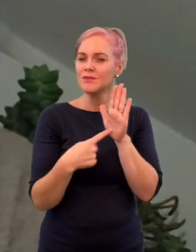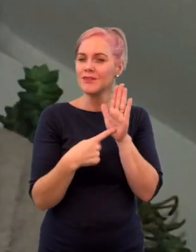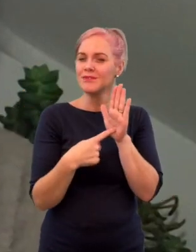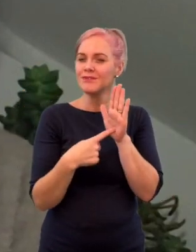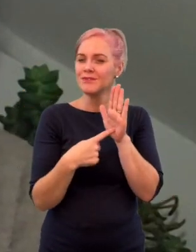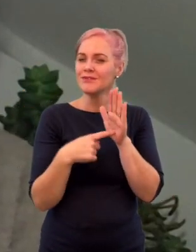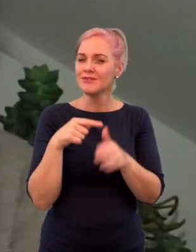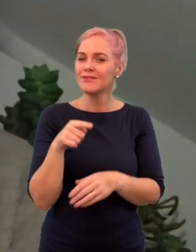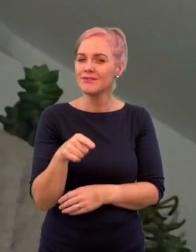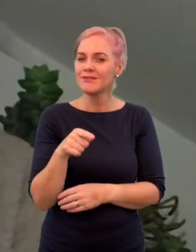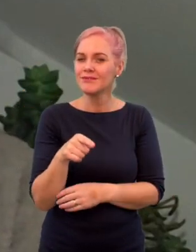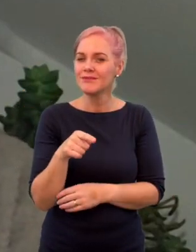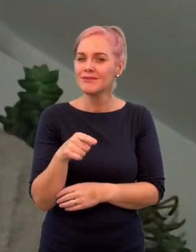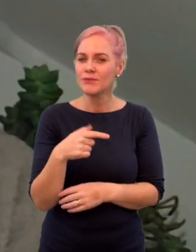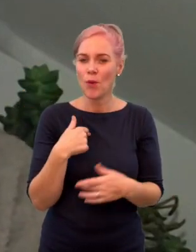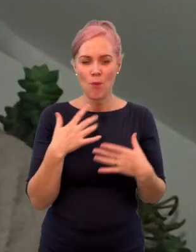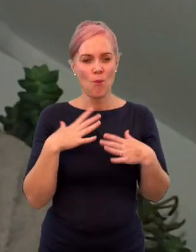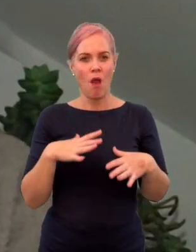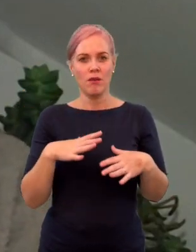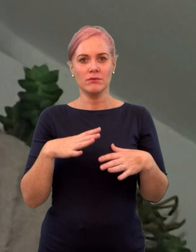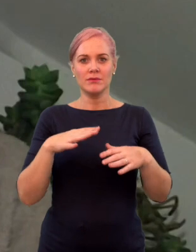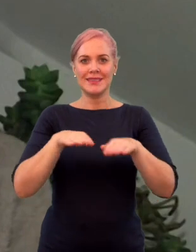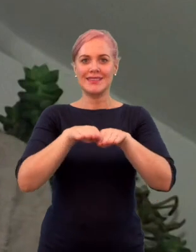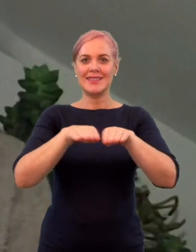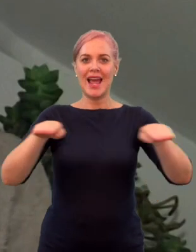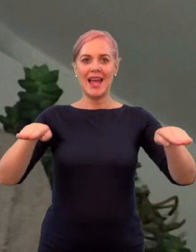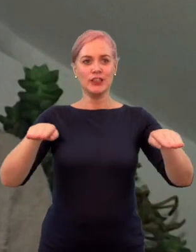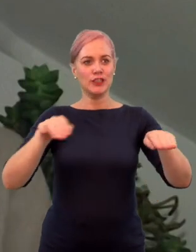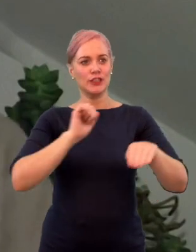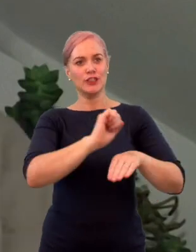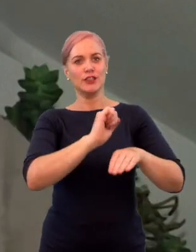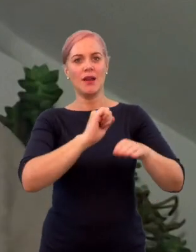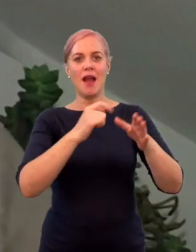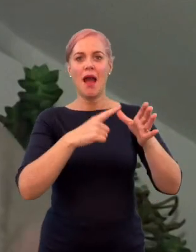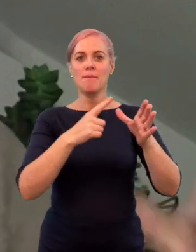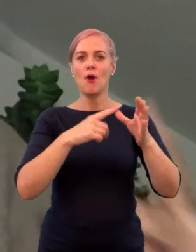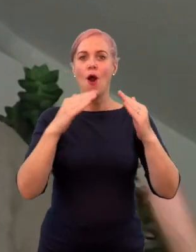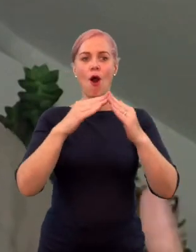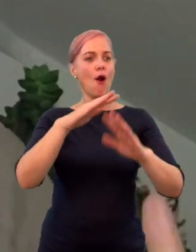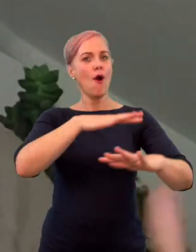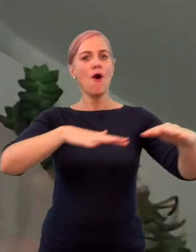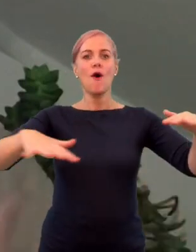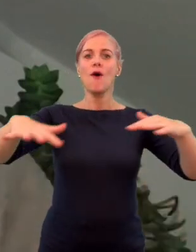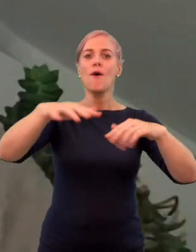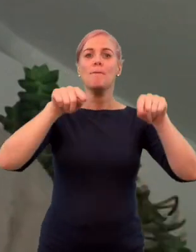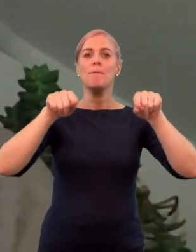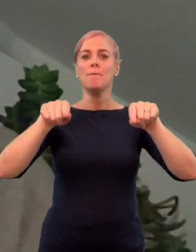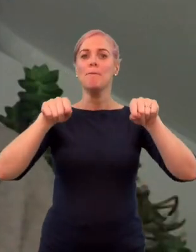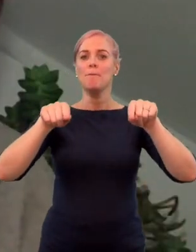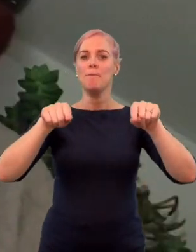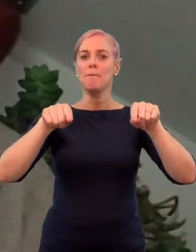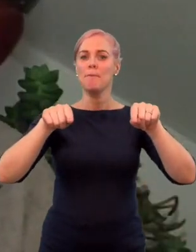and that felt really key for how we wanted to stage Amber's home environment.